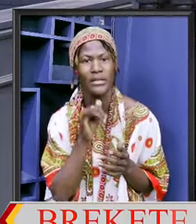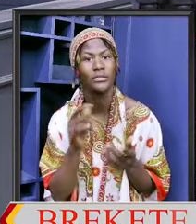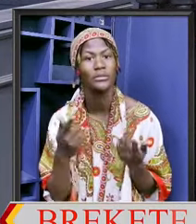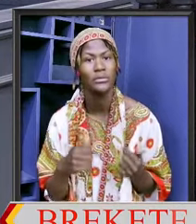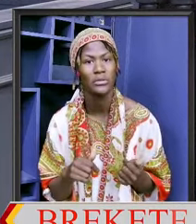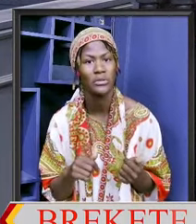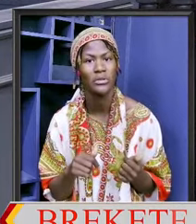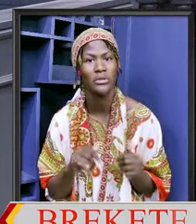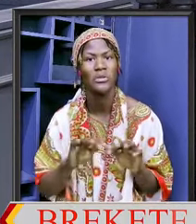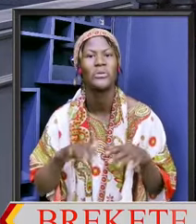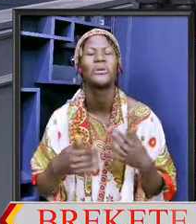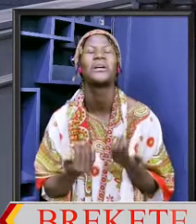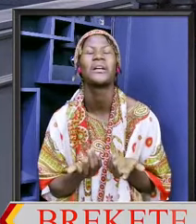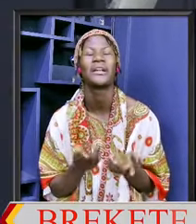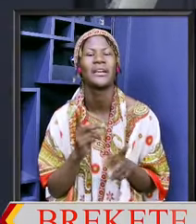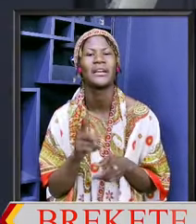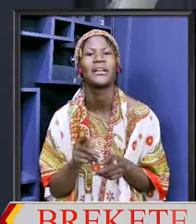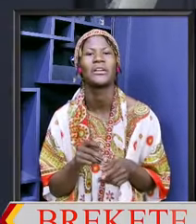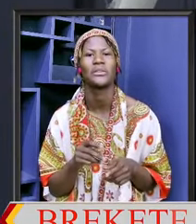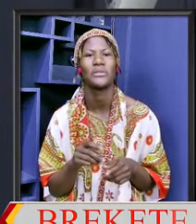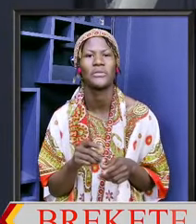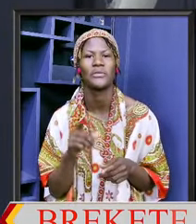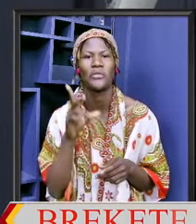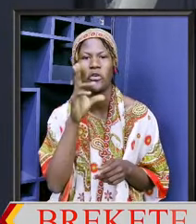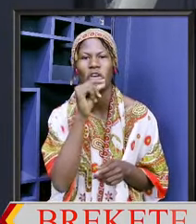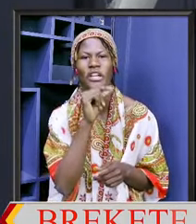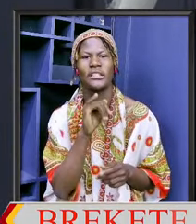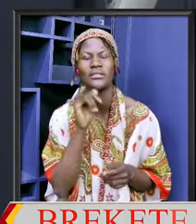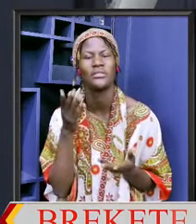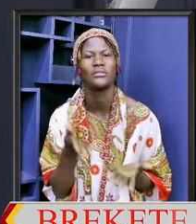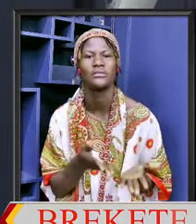which I'm above protocol be this?